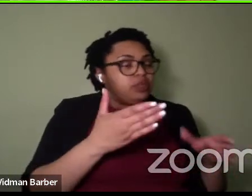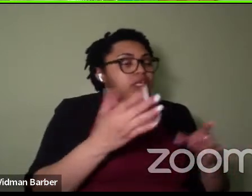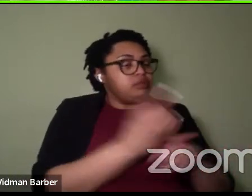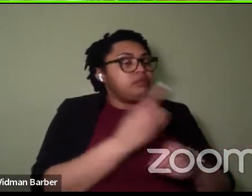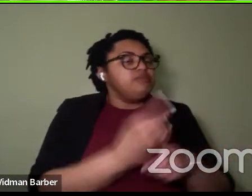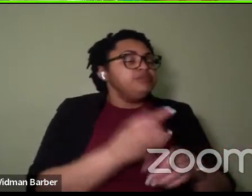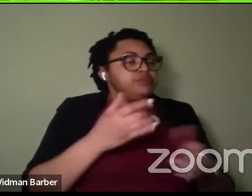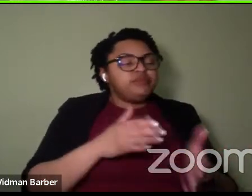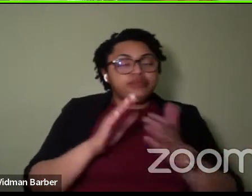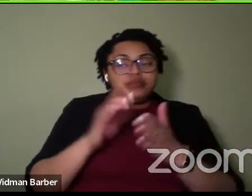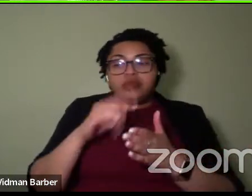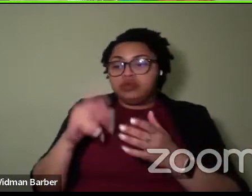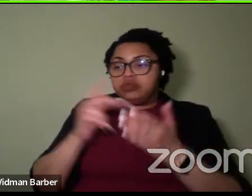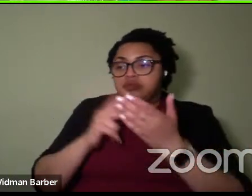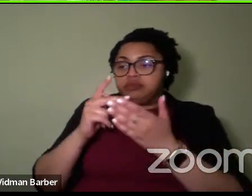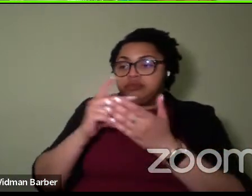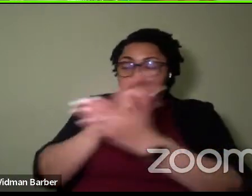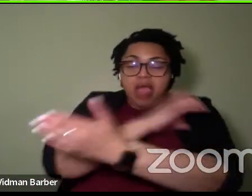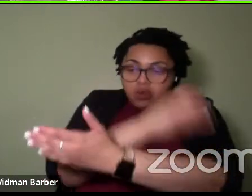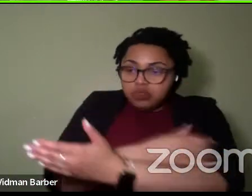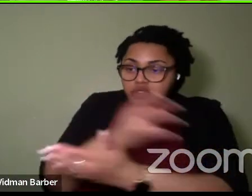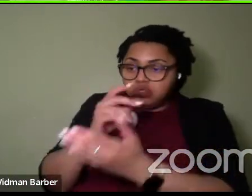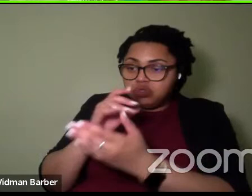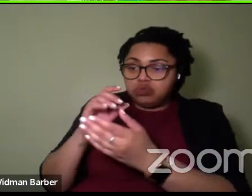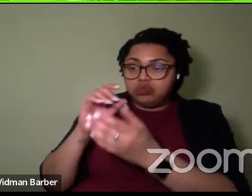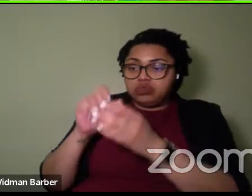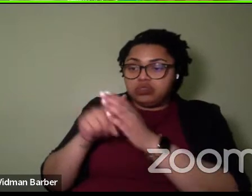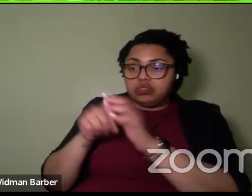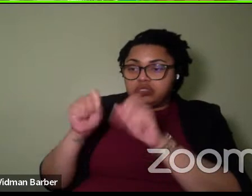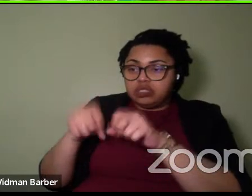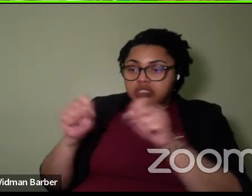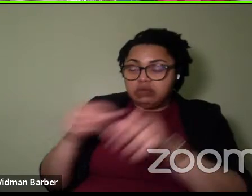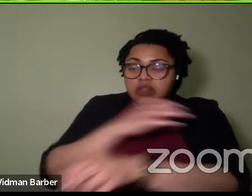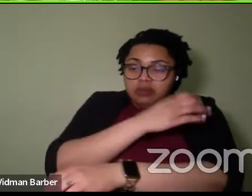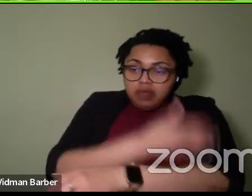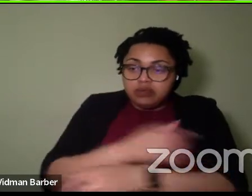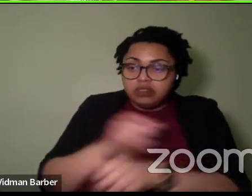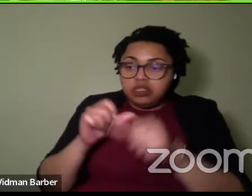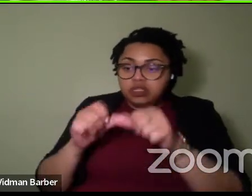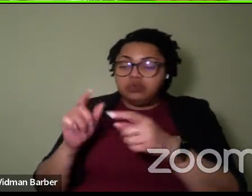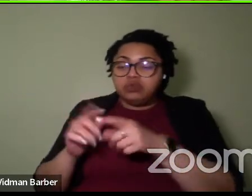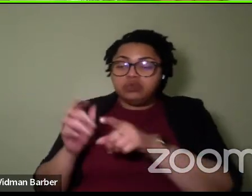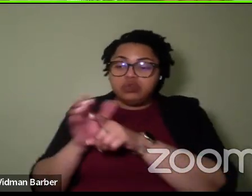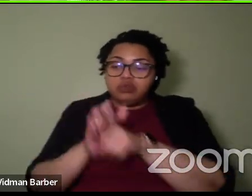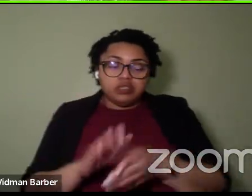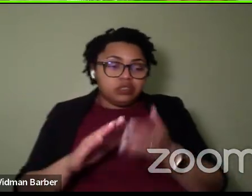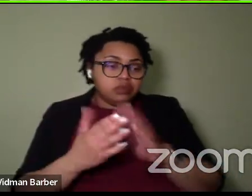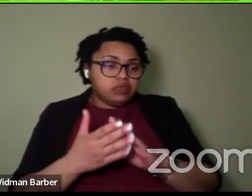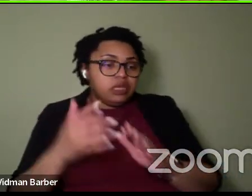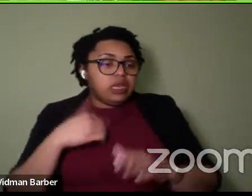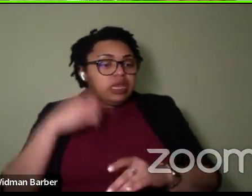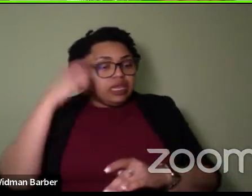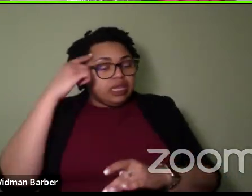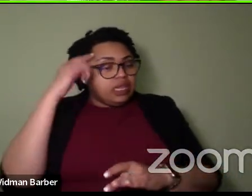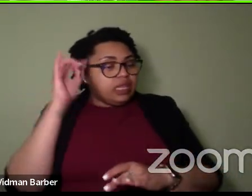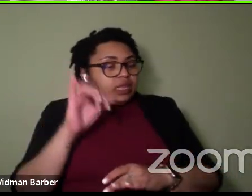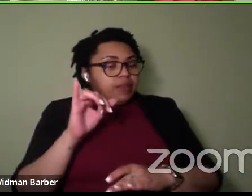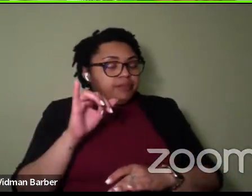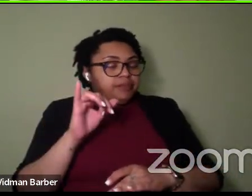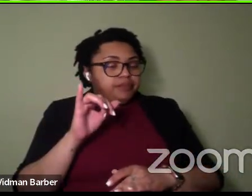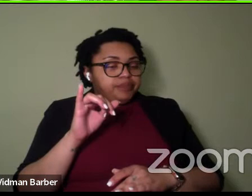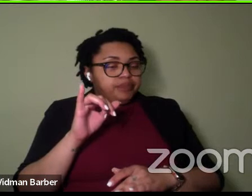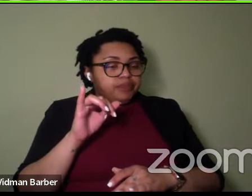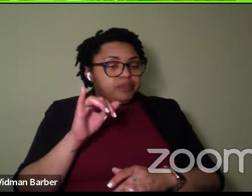systems of power that continue to oppress our communities. And I think that, I draw